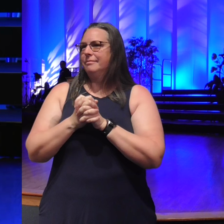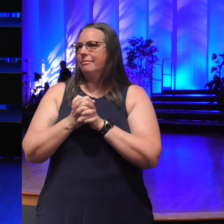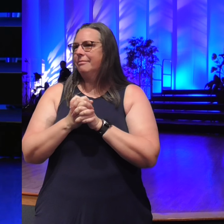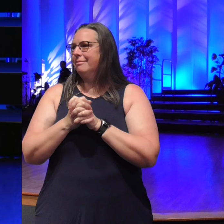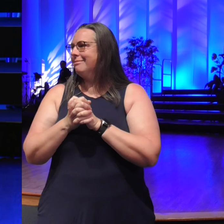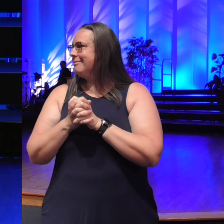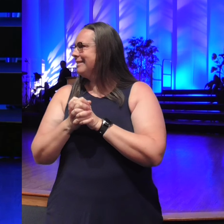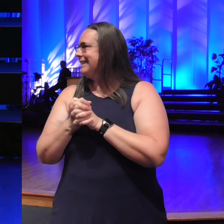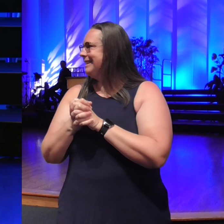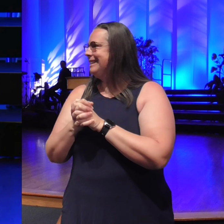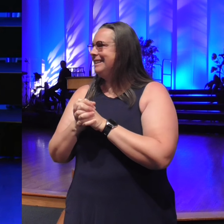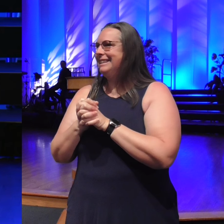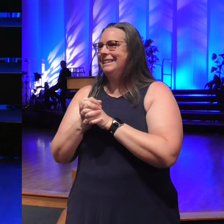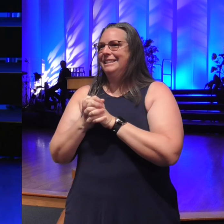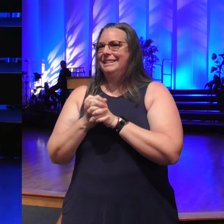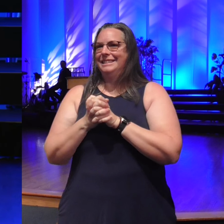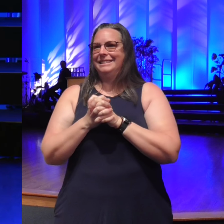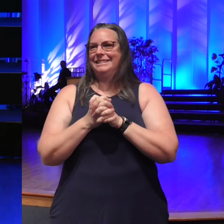Magnificent.